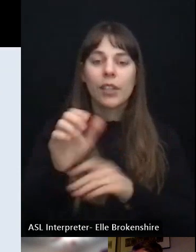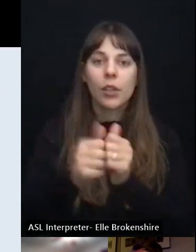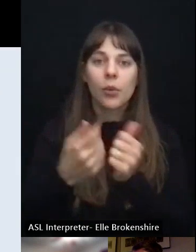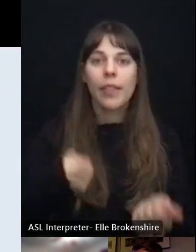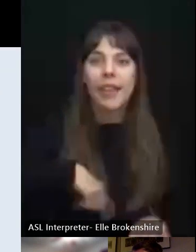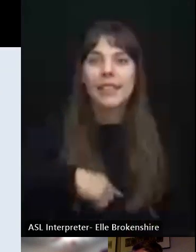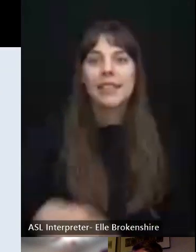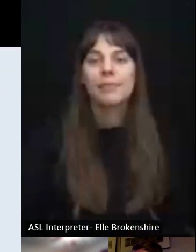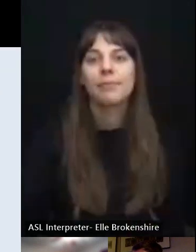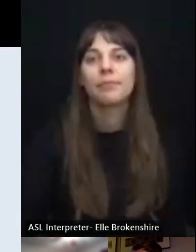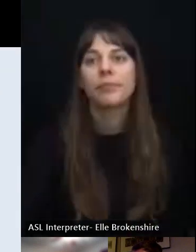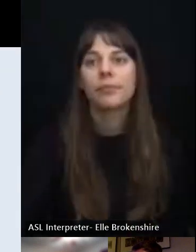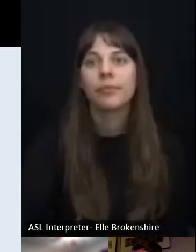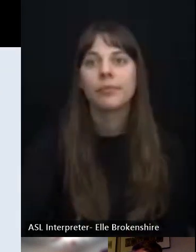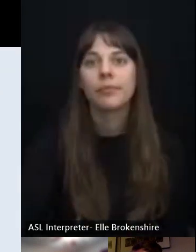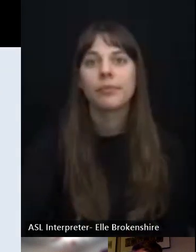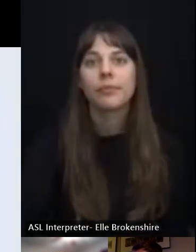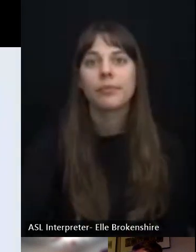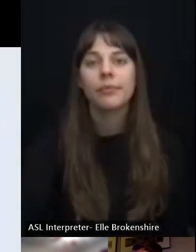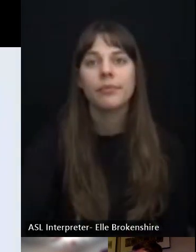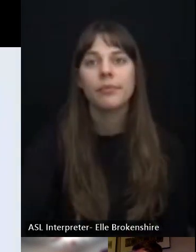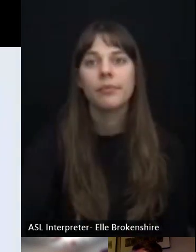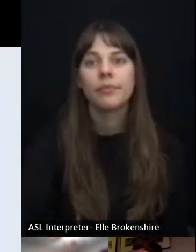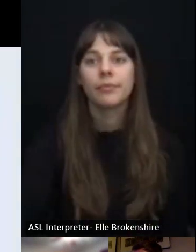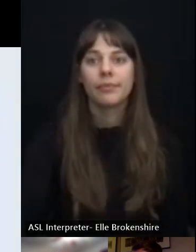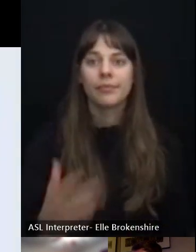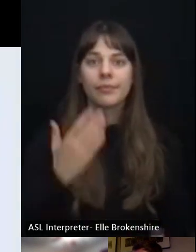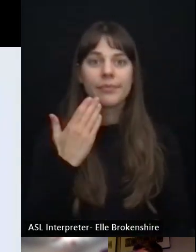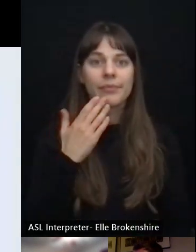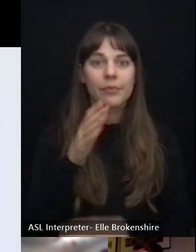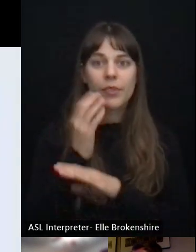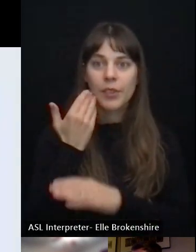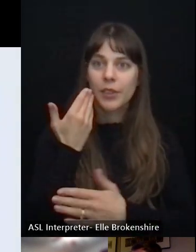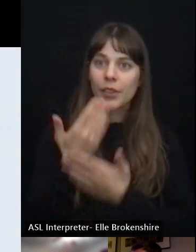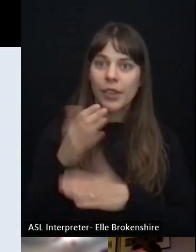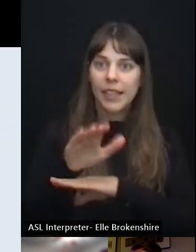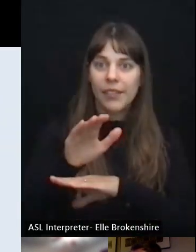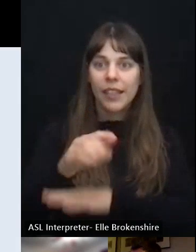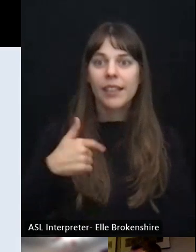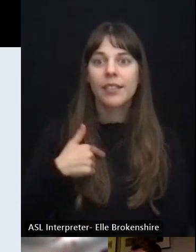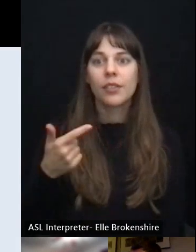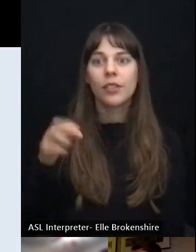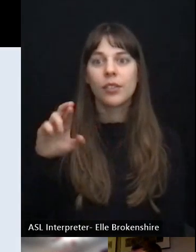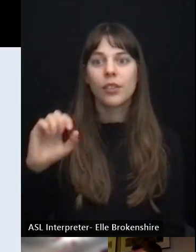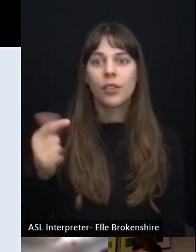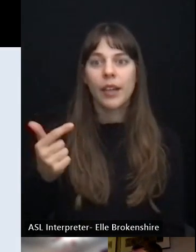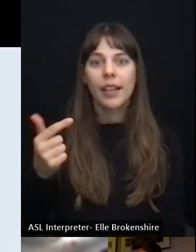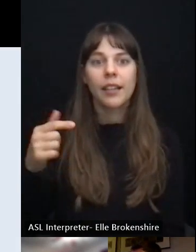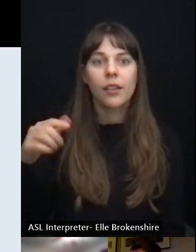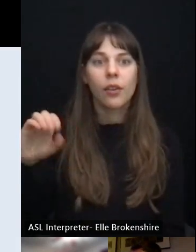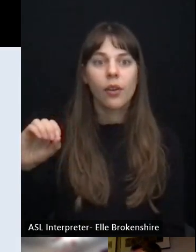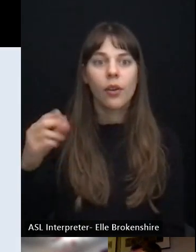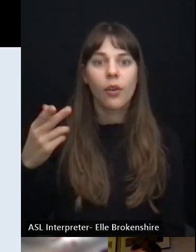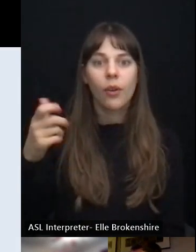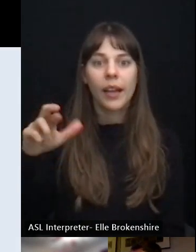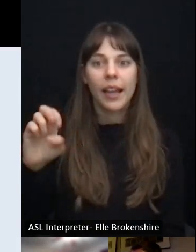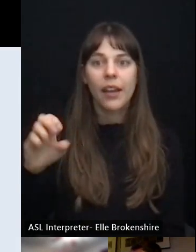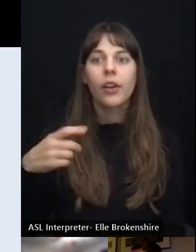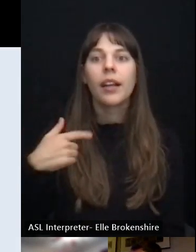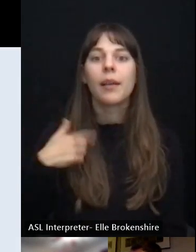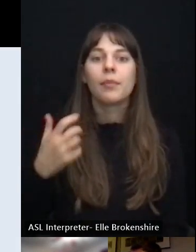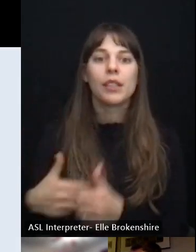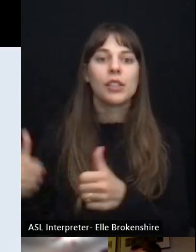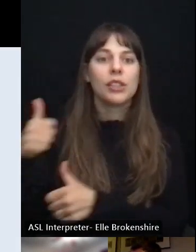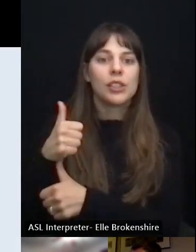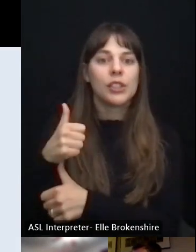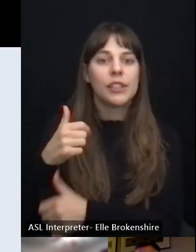Thank you very much, Catherine. Good evening, everybody. I'm Greg O'Hare, chief engineer here at PRT. And we're going to go through and talk about